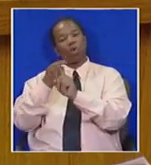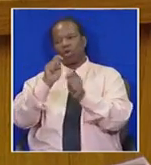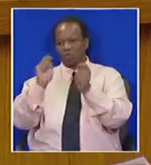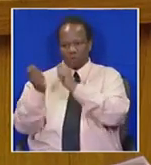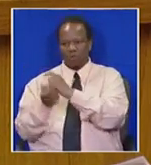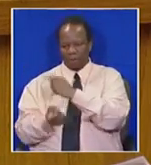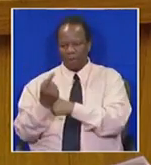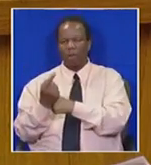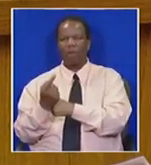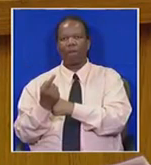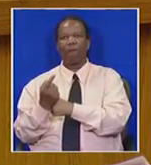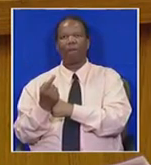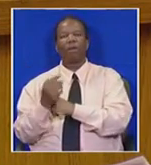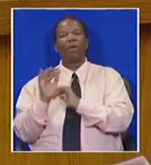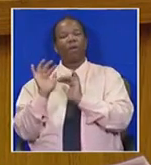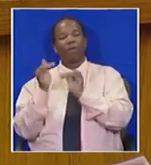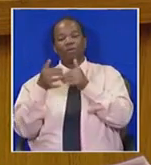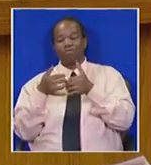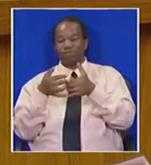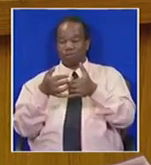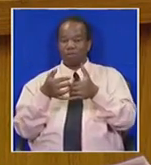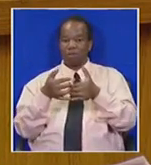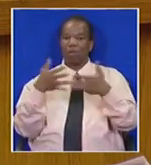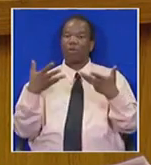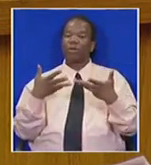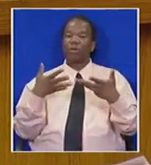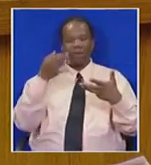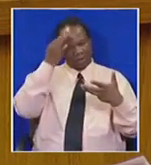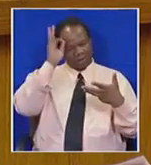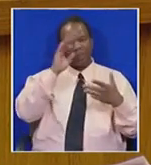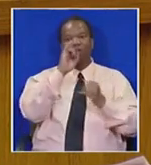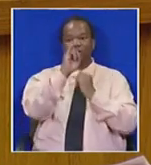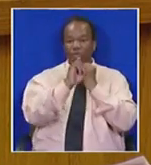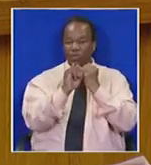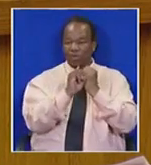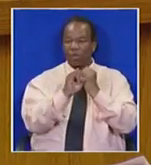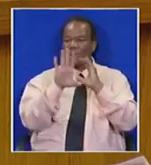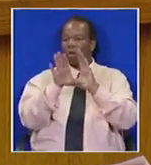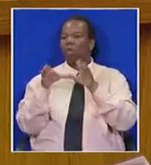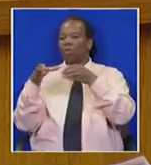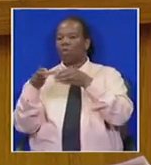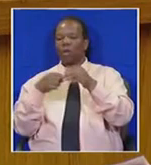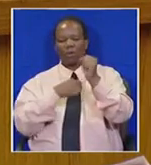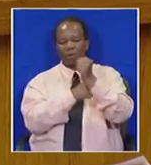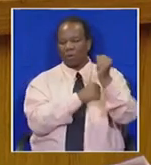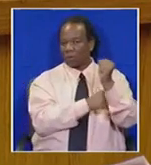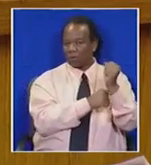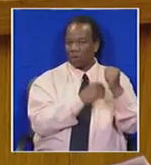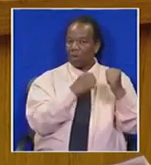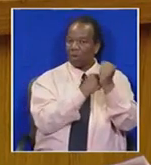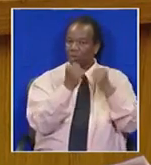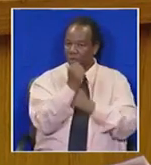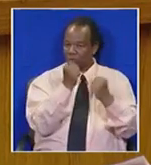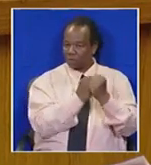transformation, we have therefore established in the public sector institutions, organizations, and structures whose main objective are